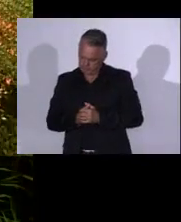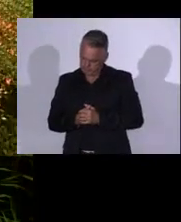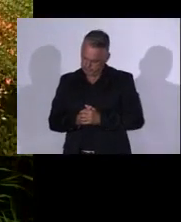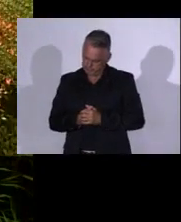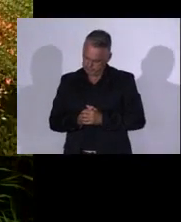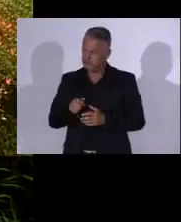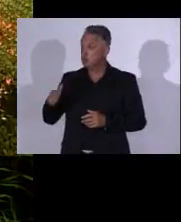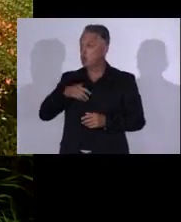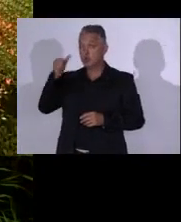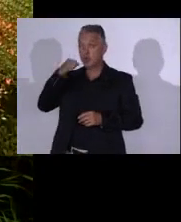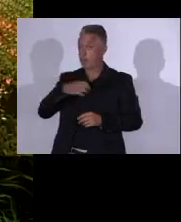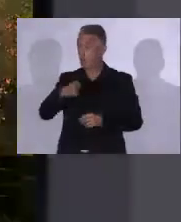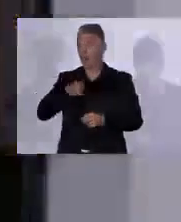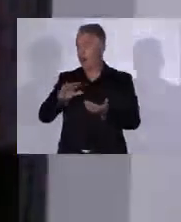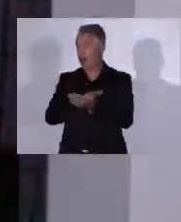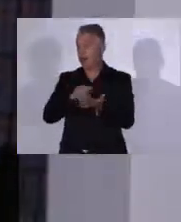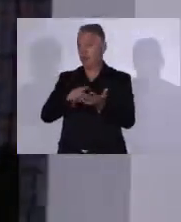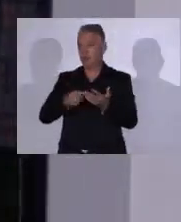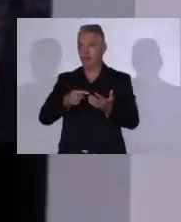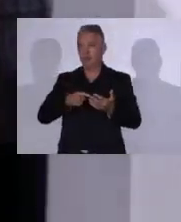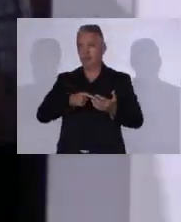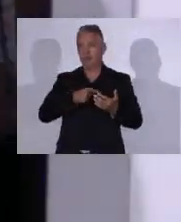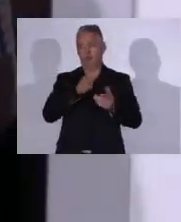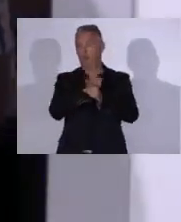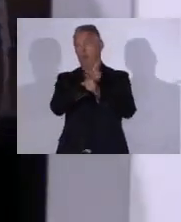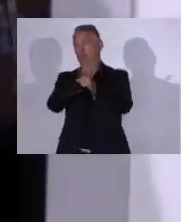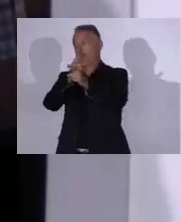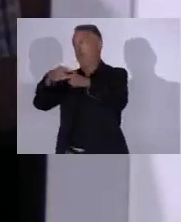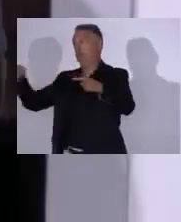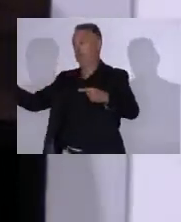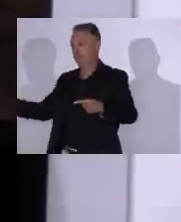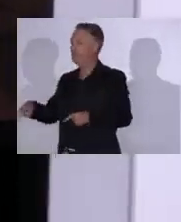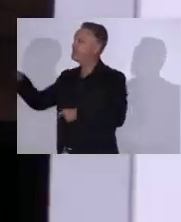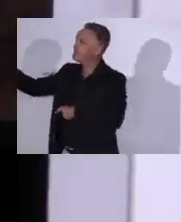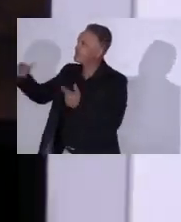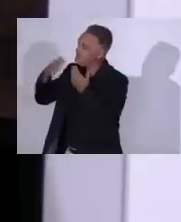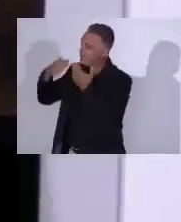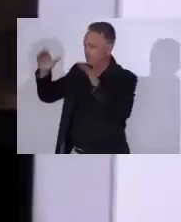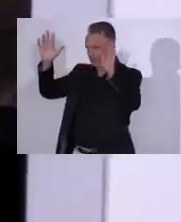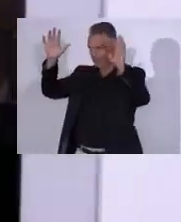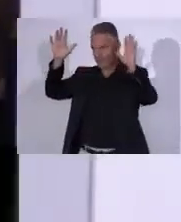If you want to know more about it, I'll be happy to rabbit on forever, but I'll leave it there. Thank you so much, Peter. Thanks.